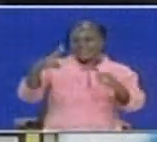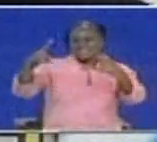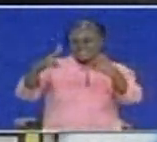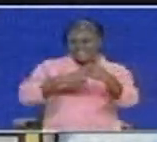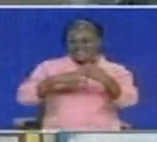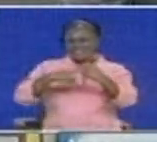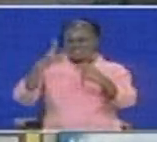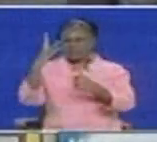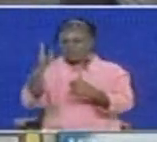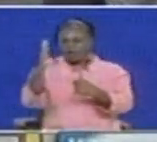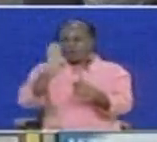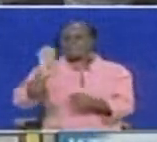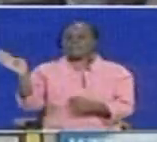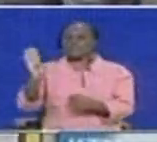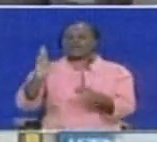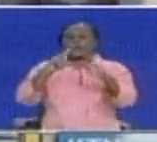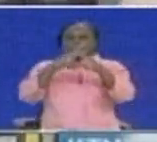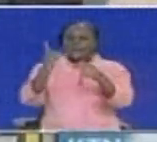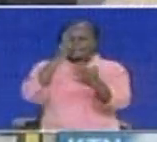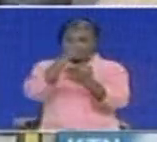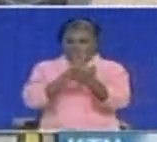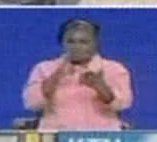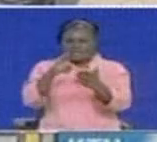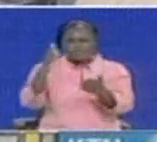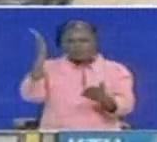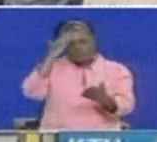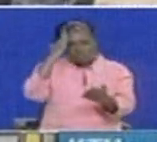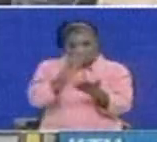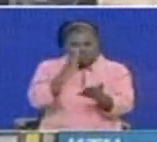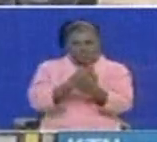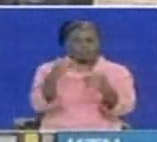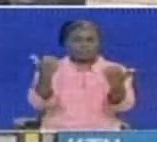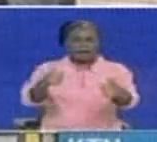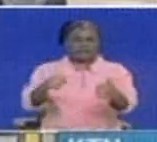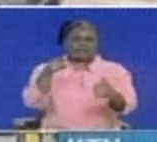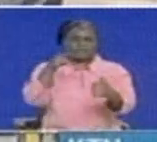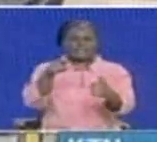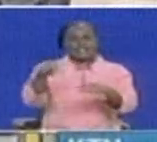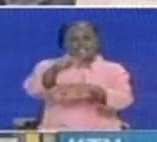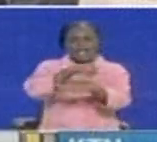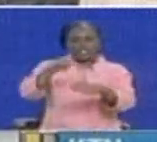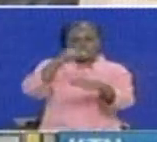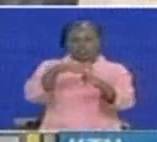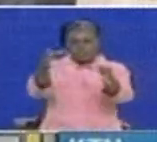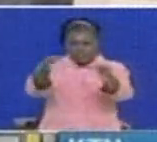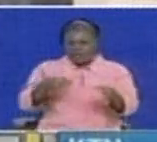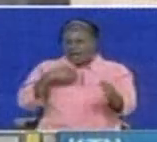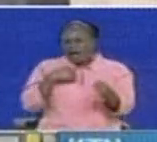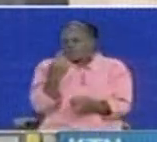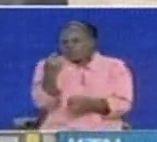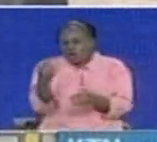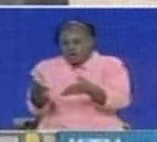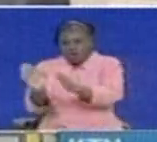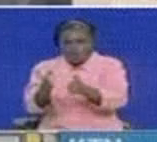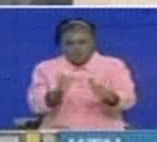billion Kenya shillings. However, uncertainties around the planned issuance of the bond is leaving the National Treasury with very limited options in